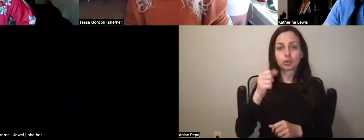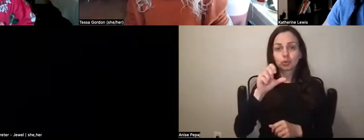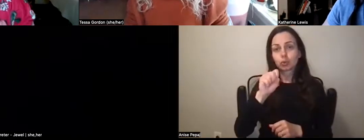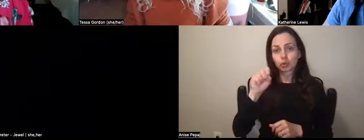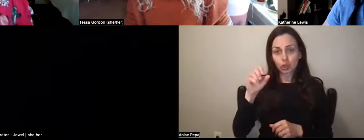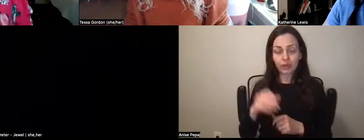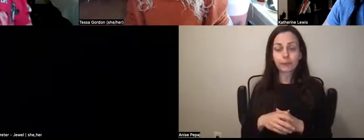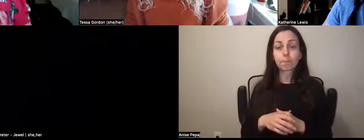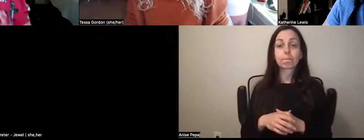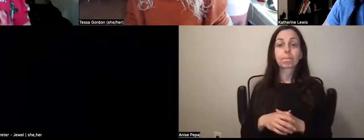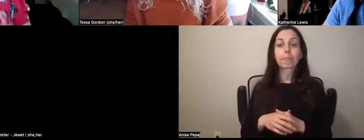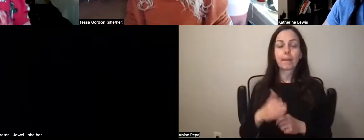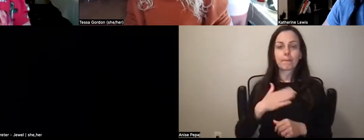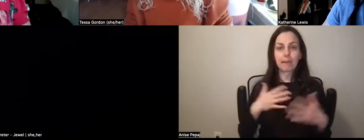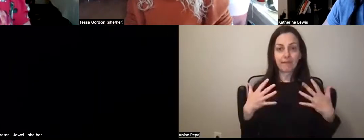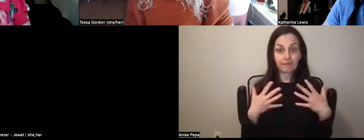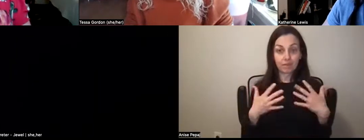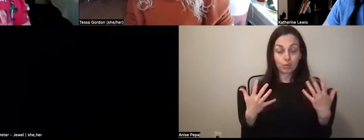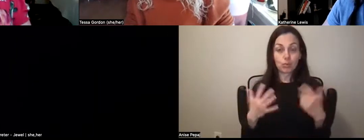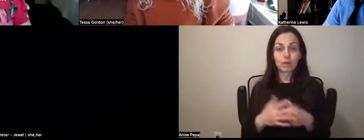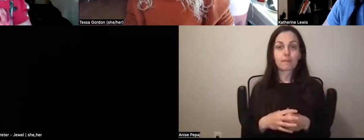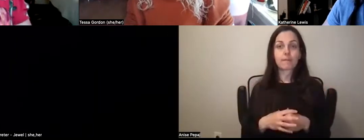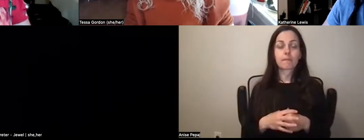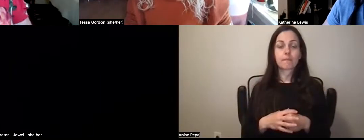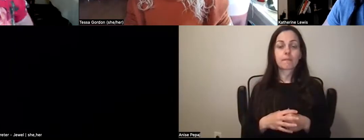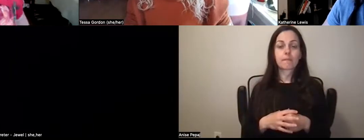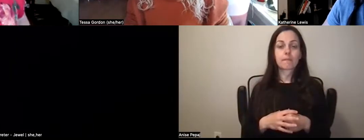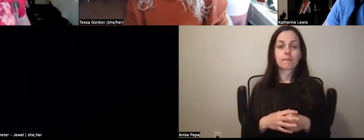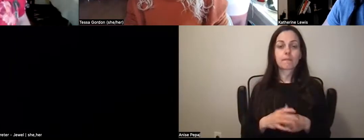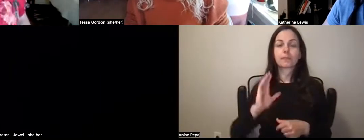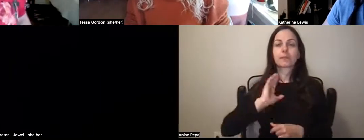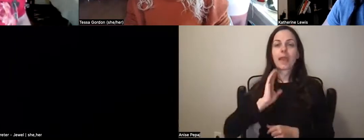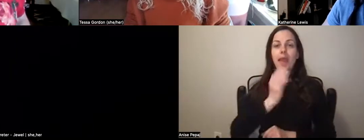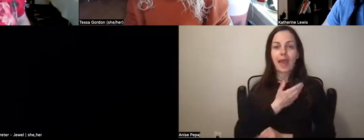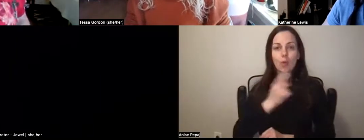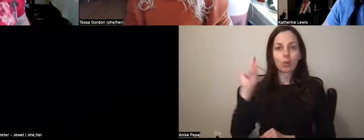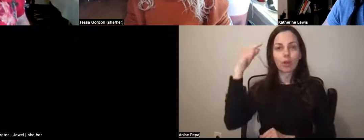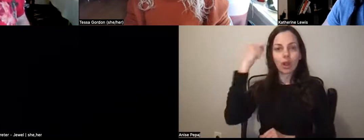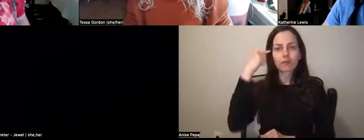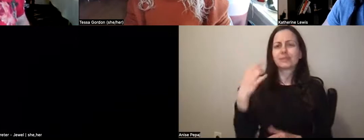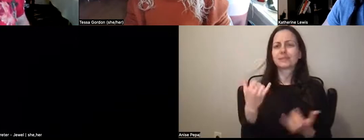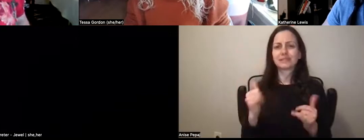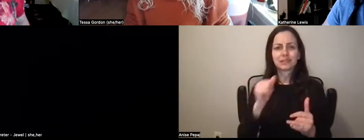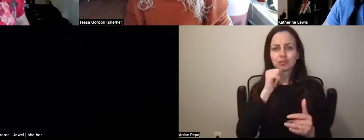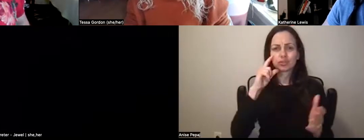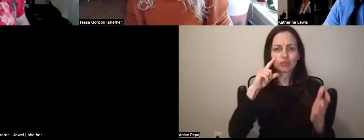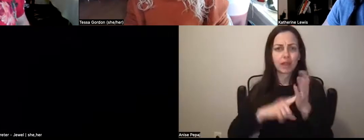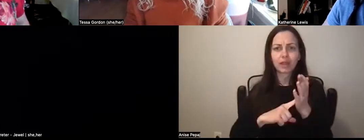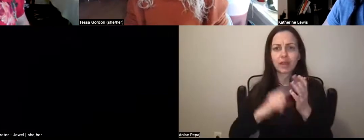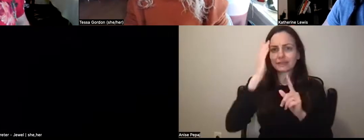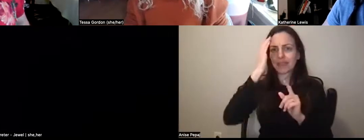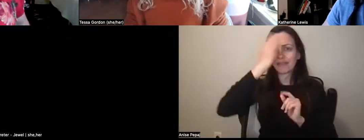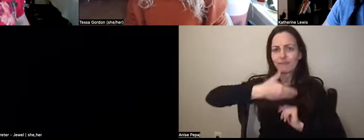my fear is that our government still doesn't recognize invisible